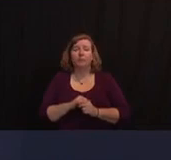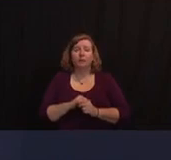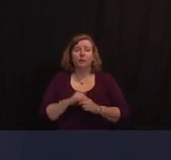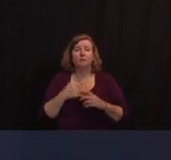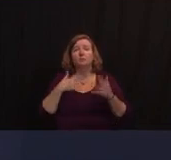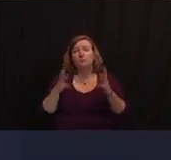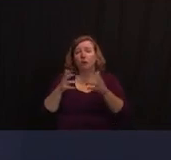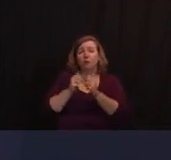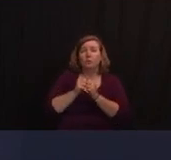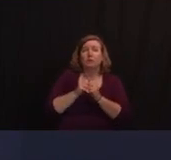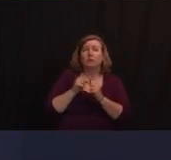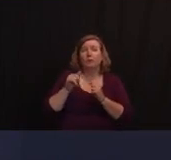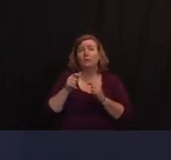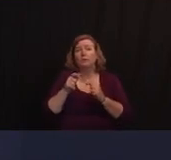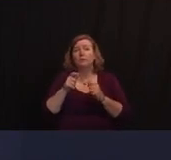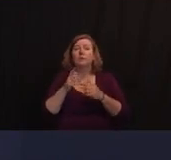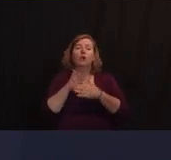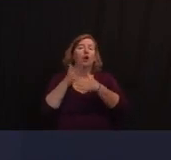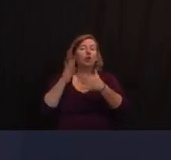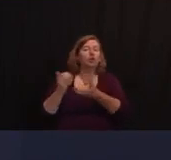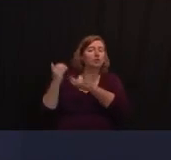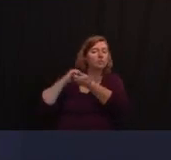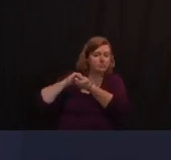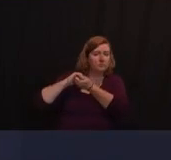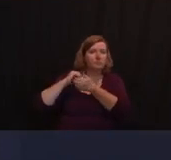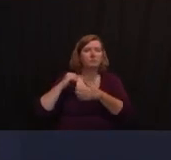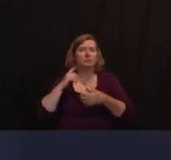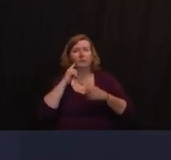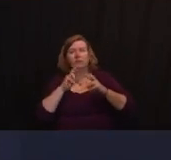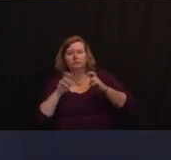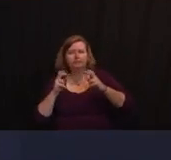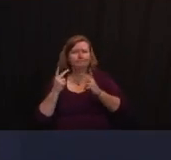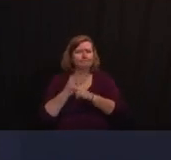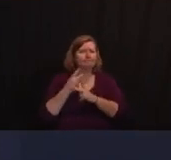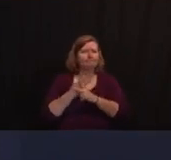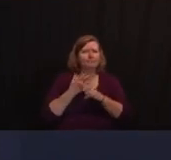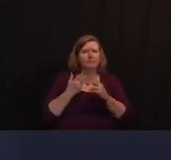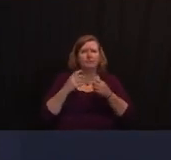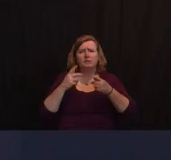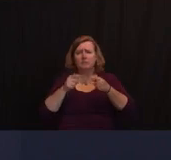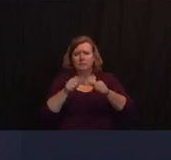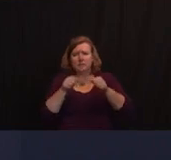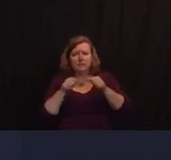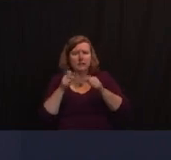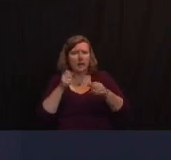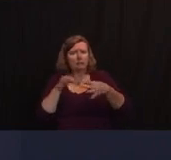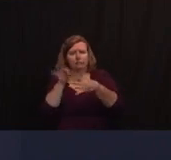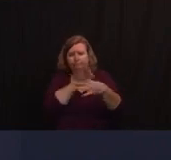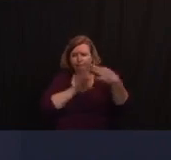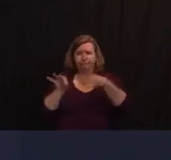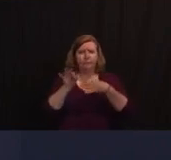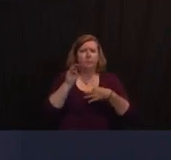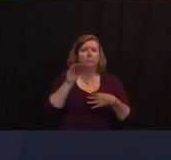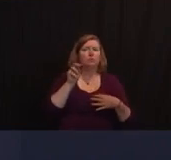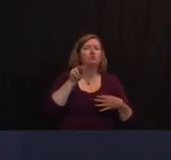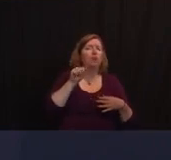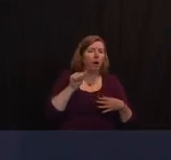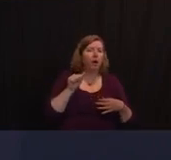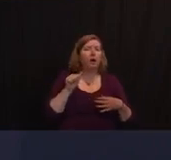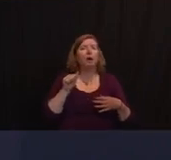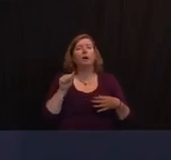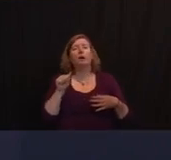partners serving these populations and looking at which sites may be able to accommodate Moderna vaccine. Although it would be more